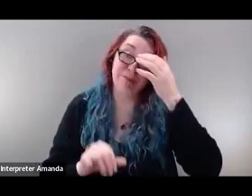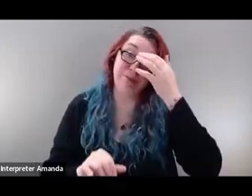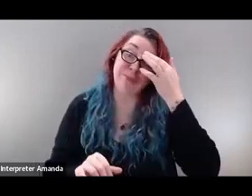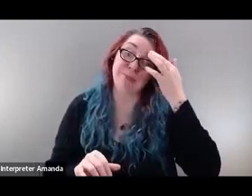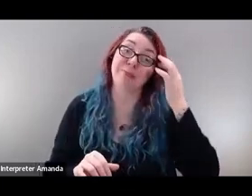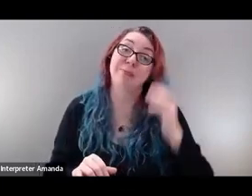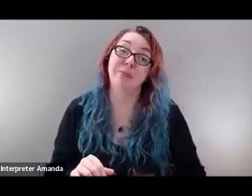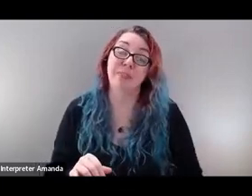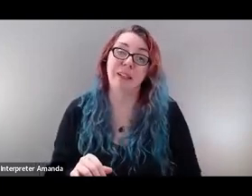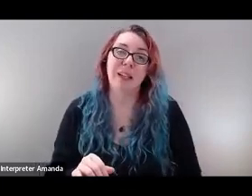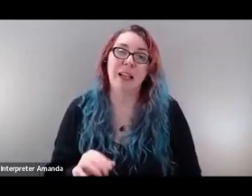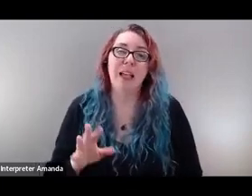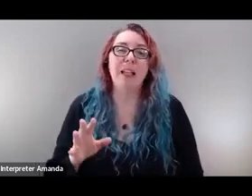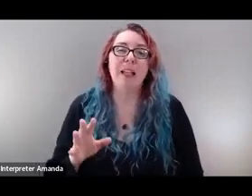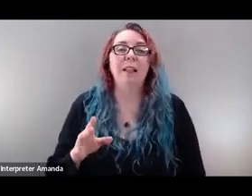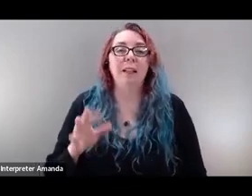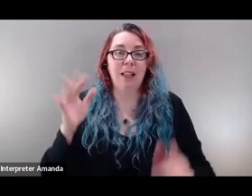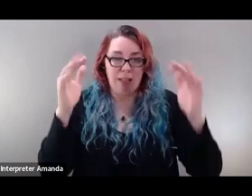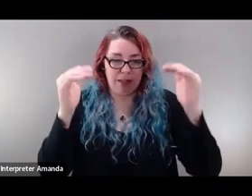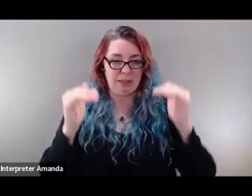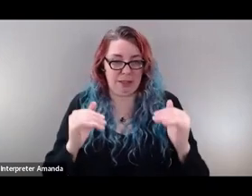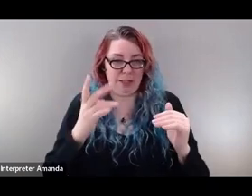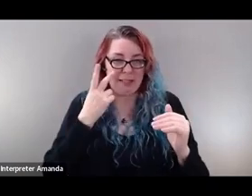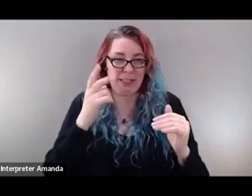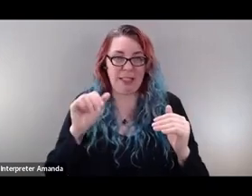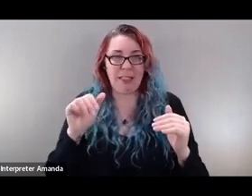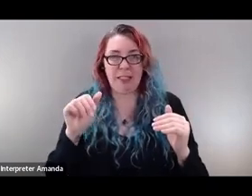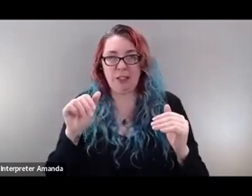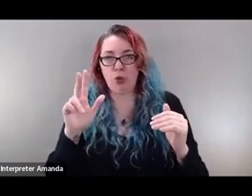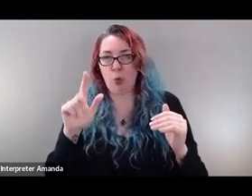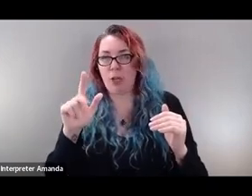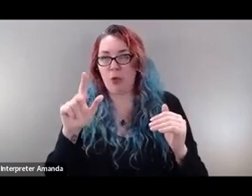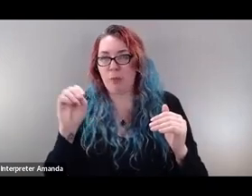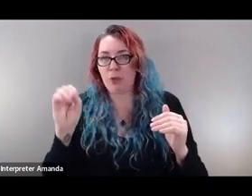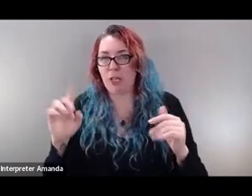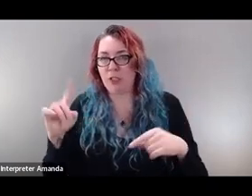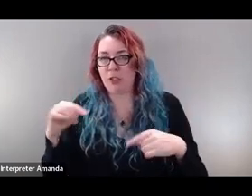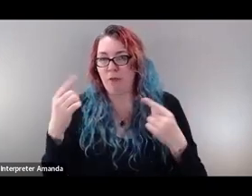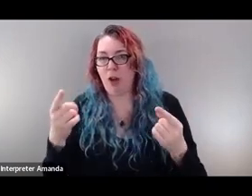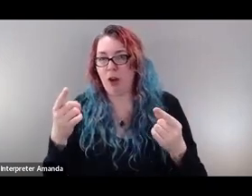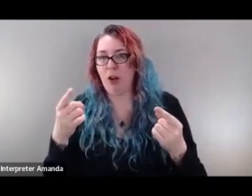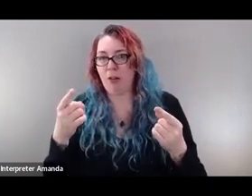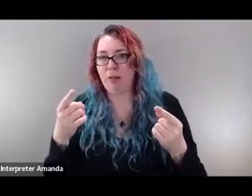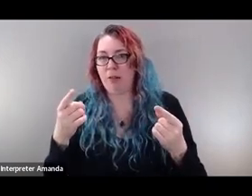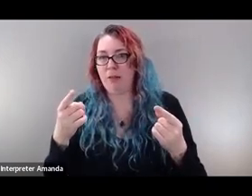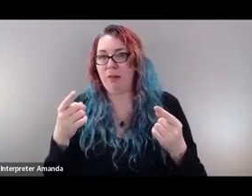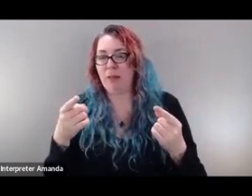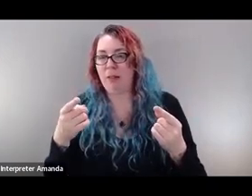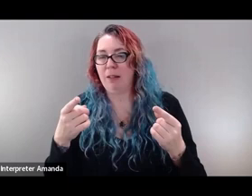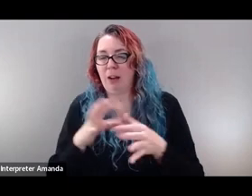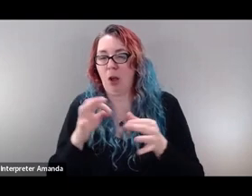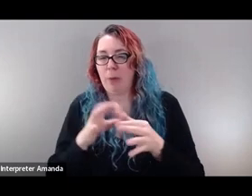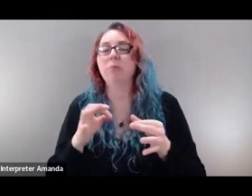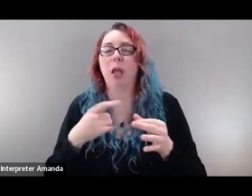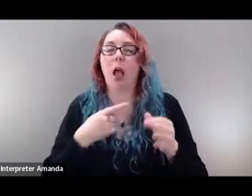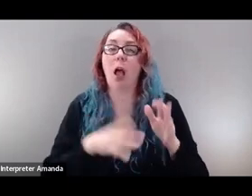And from them, there is only 10%, so 23%, who found a digital initiative that did the same thing as the one